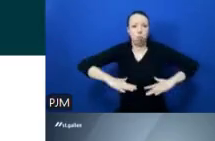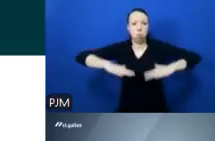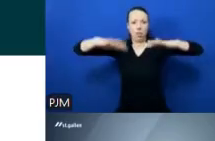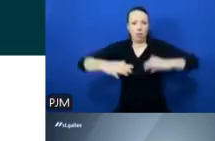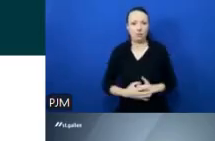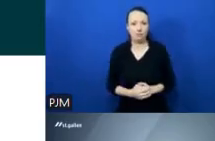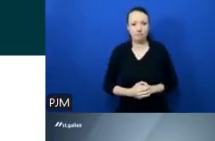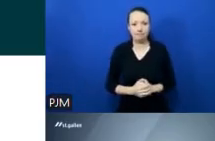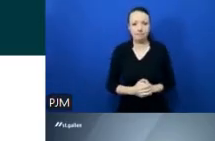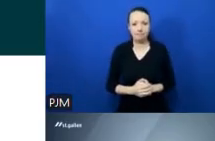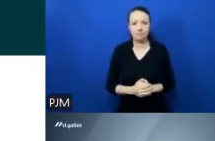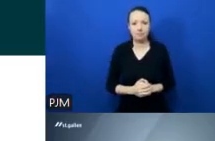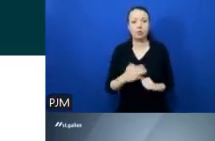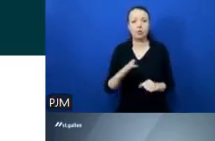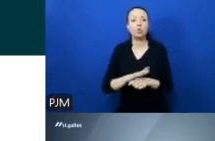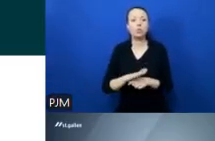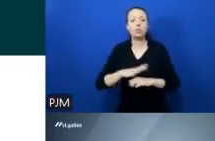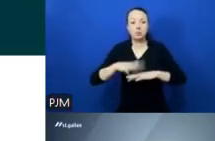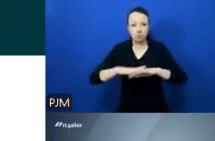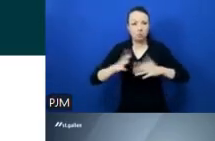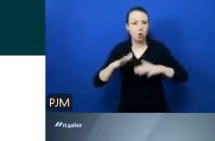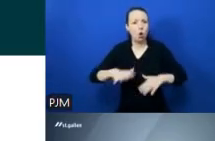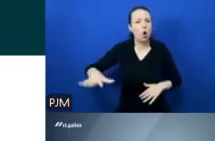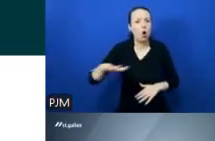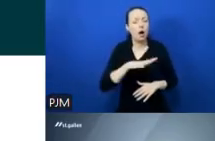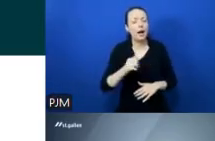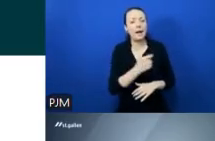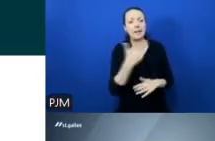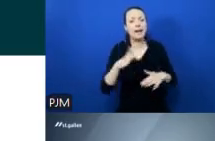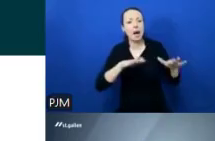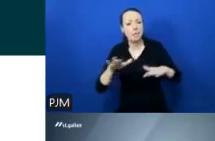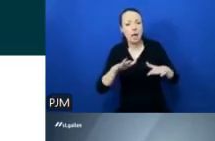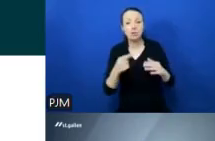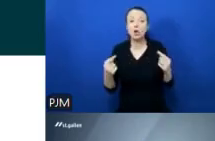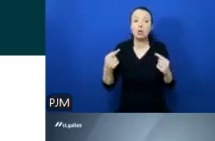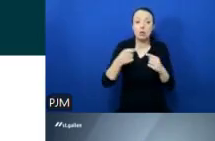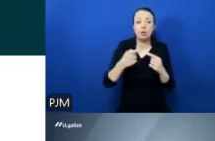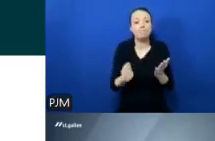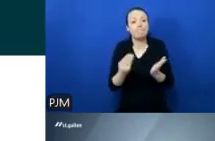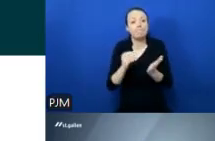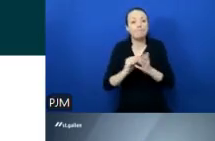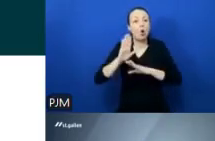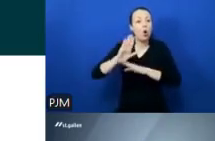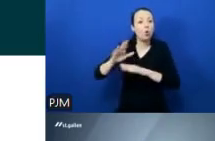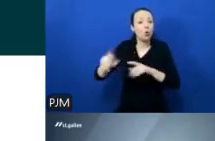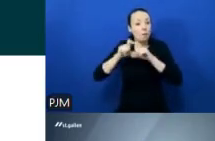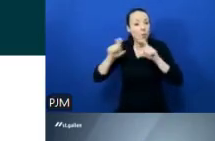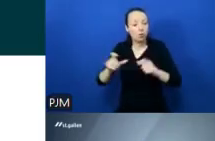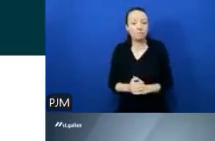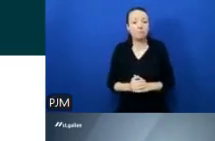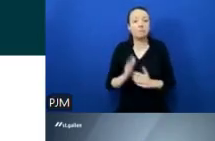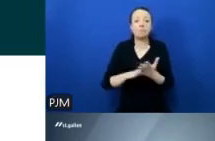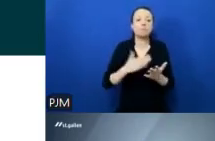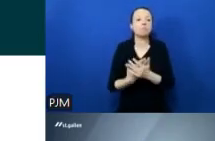In addition to this system are local, we can see in some pictures, the application of special protection for